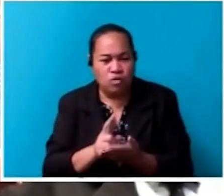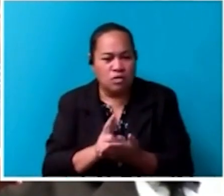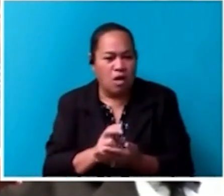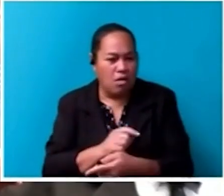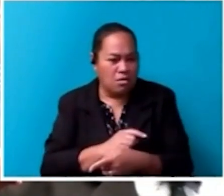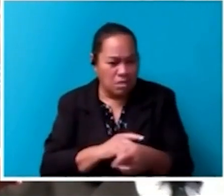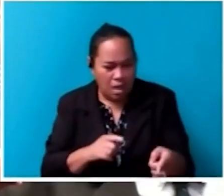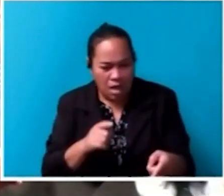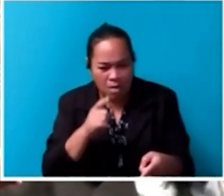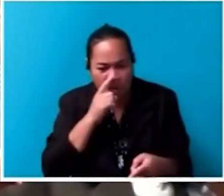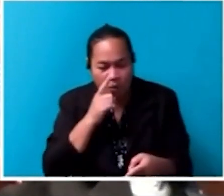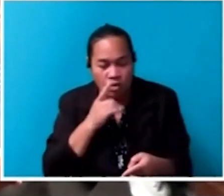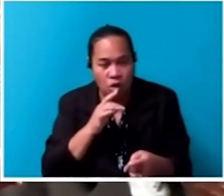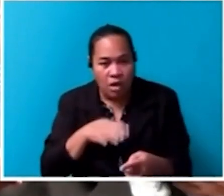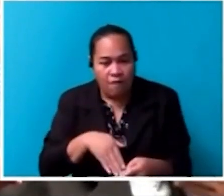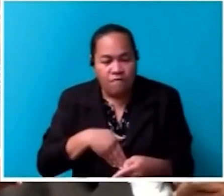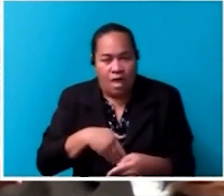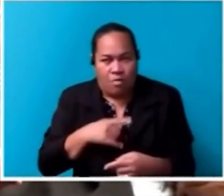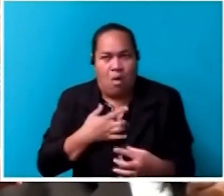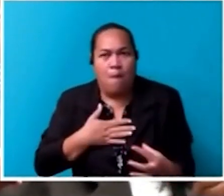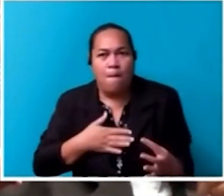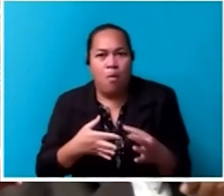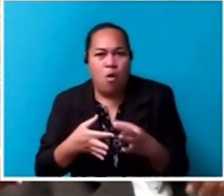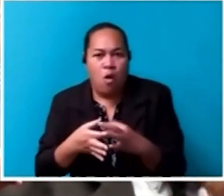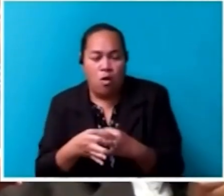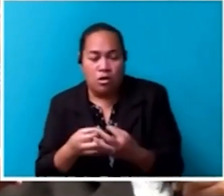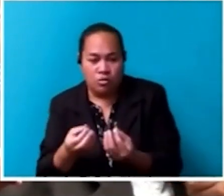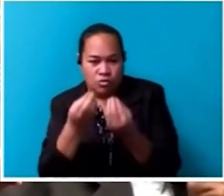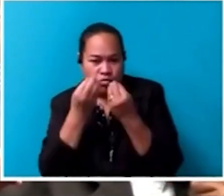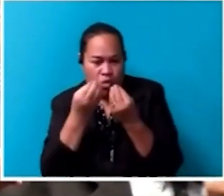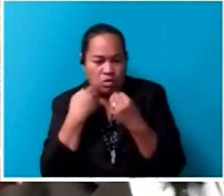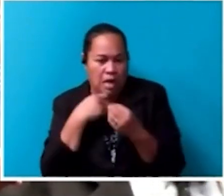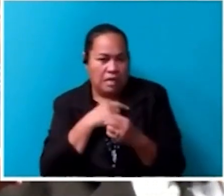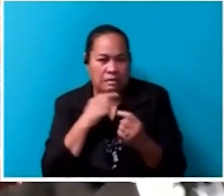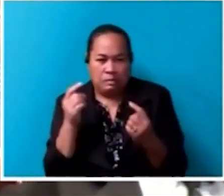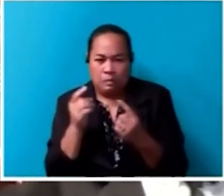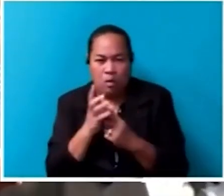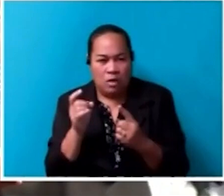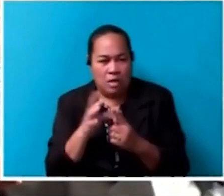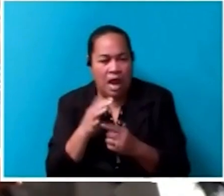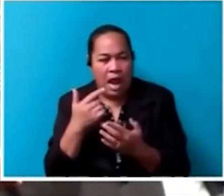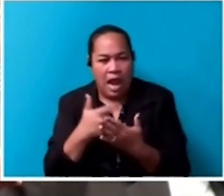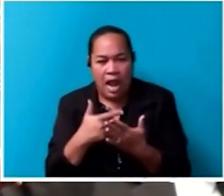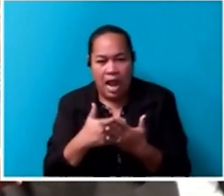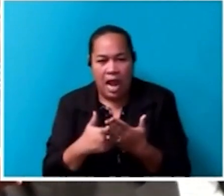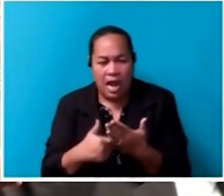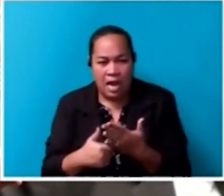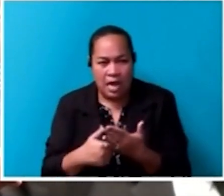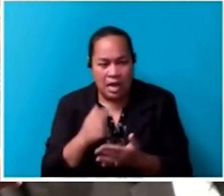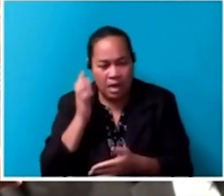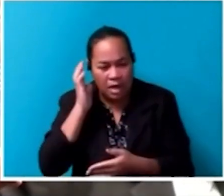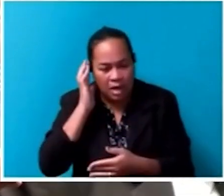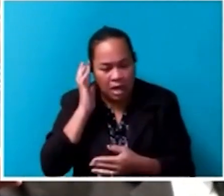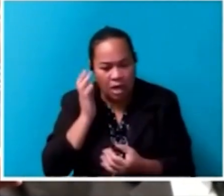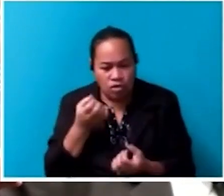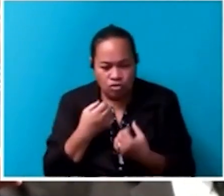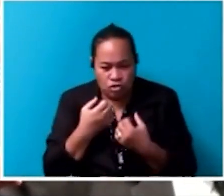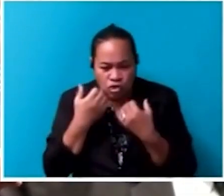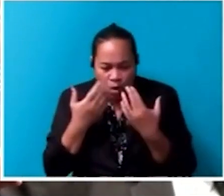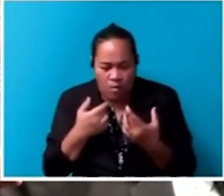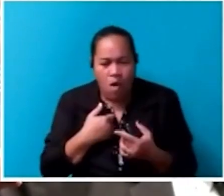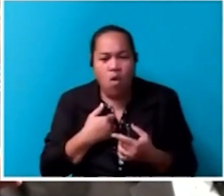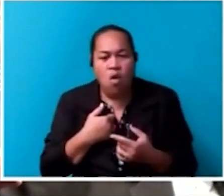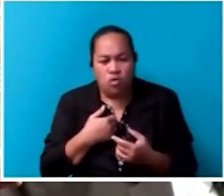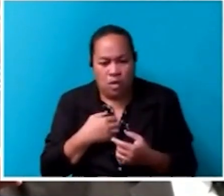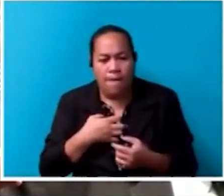restoration and belonging. It taught us valuable lessons and unveiled even greater opportunities